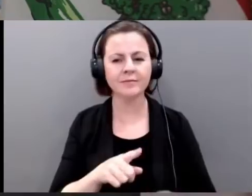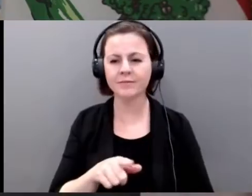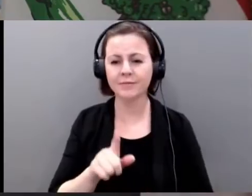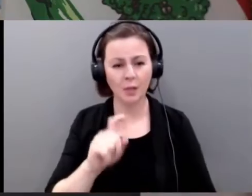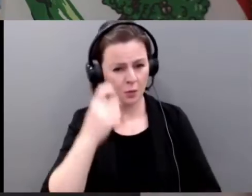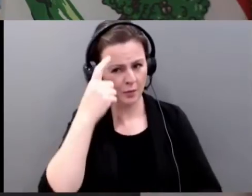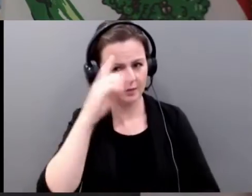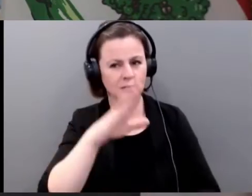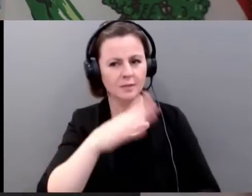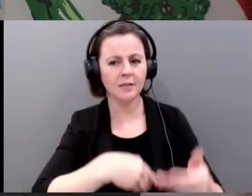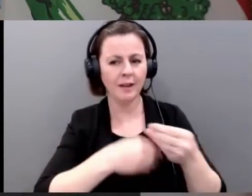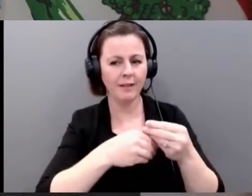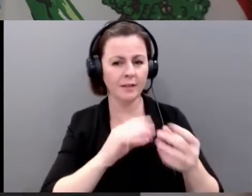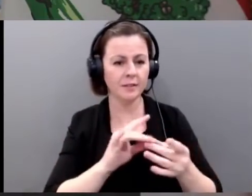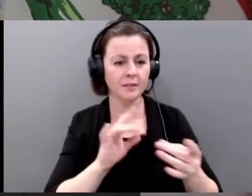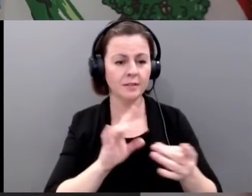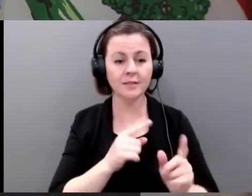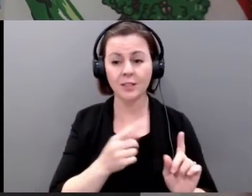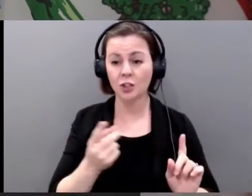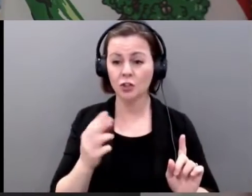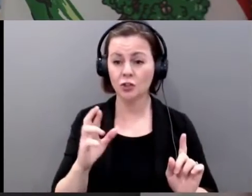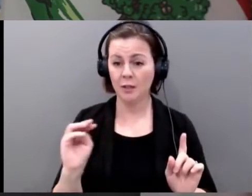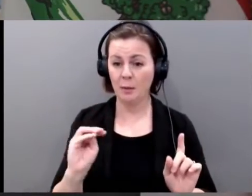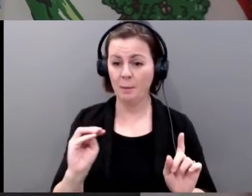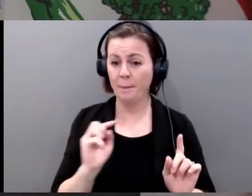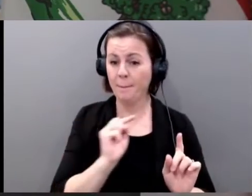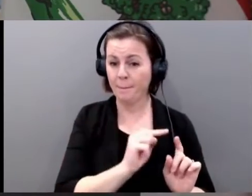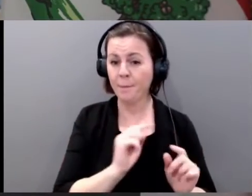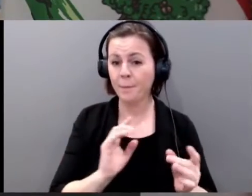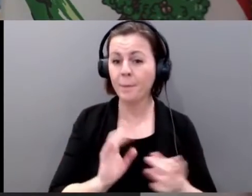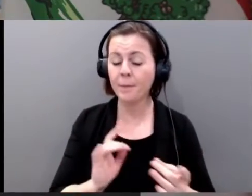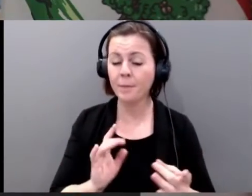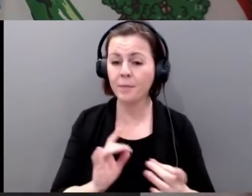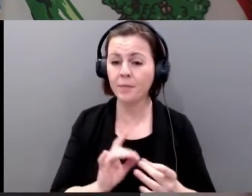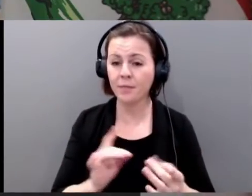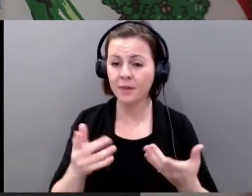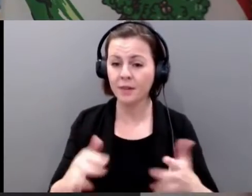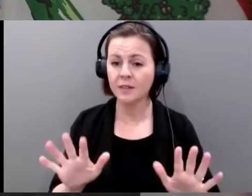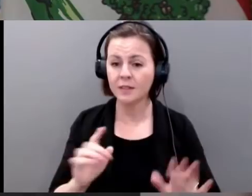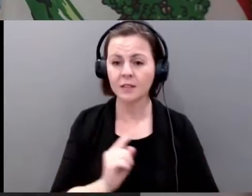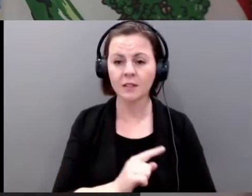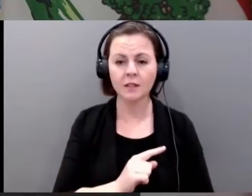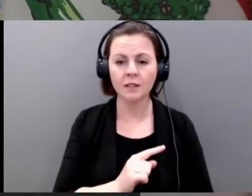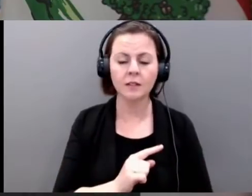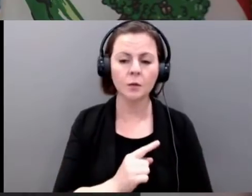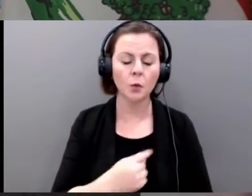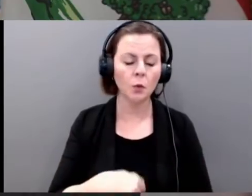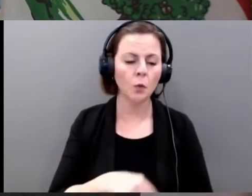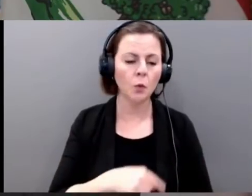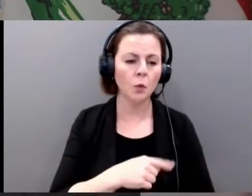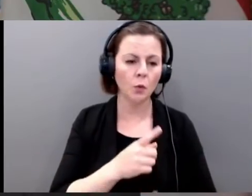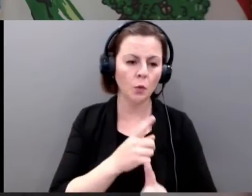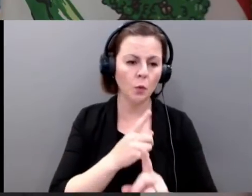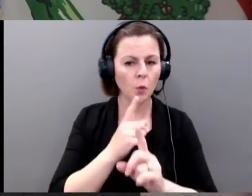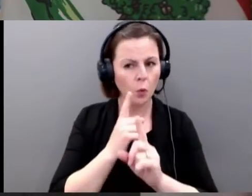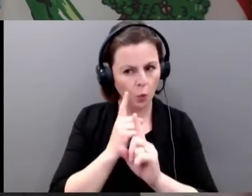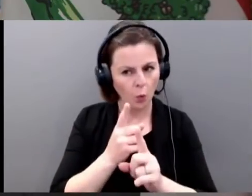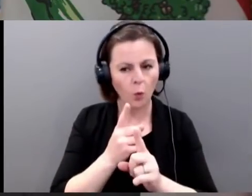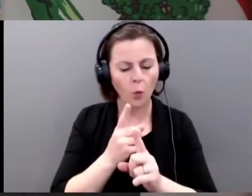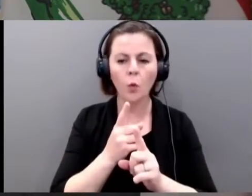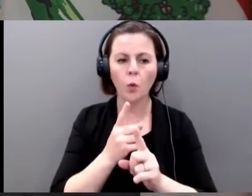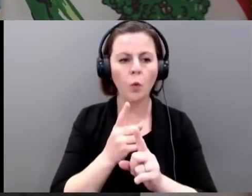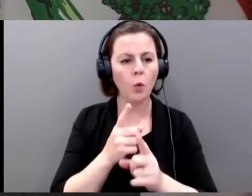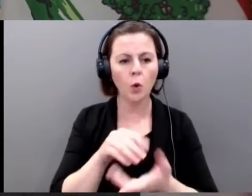that as Dr. Morrison has suggested here, that it's our desire and to want to have all of